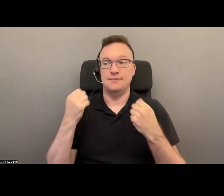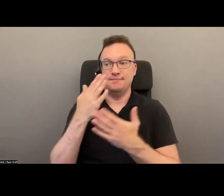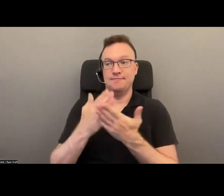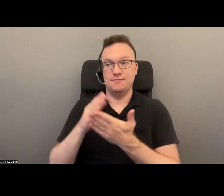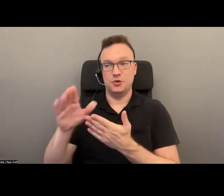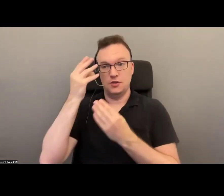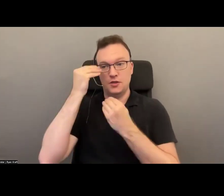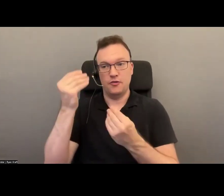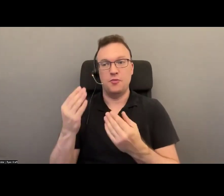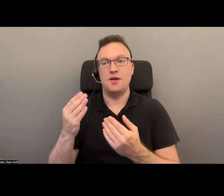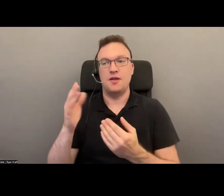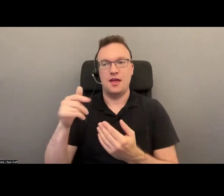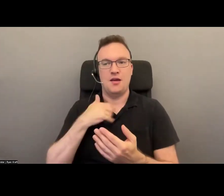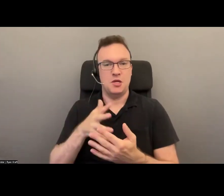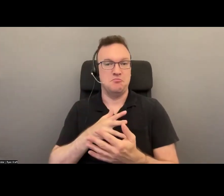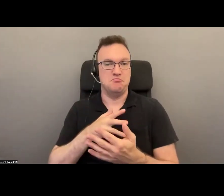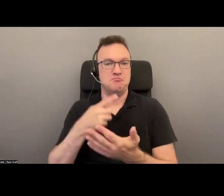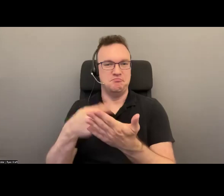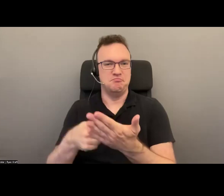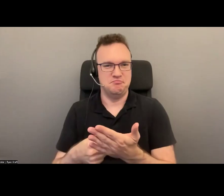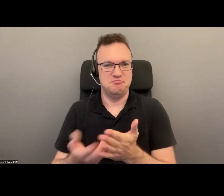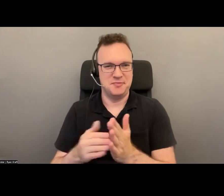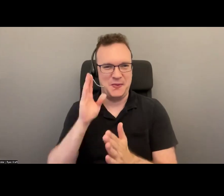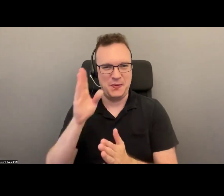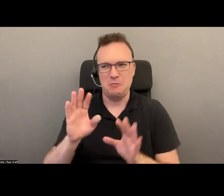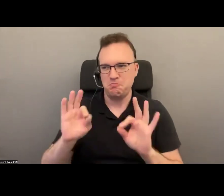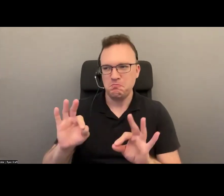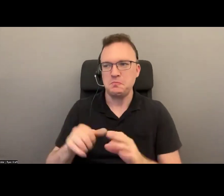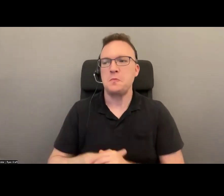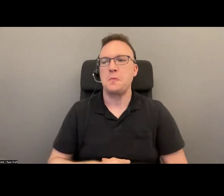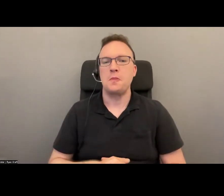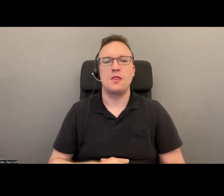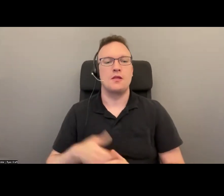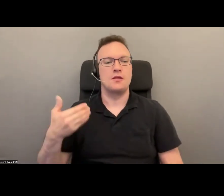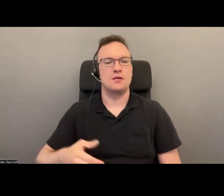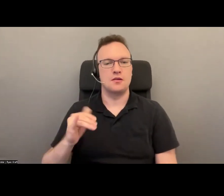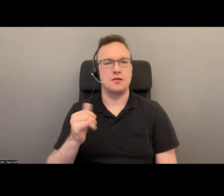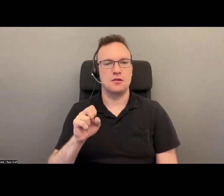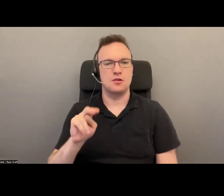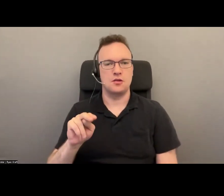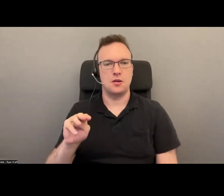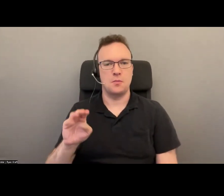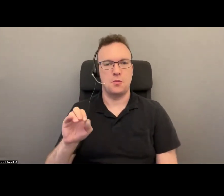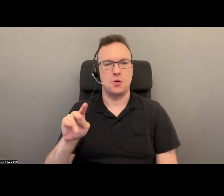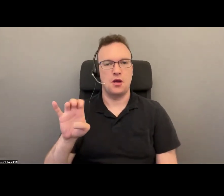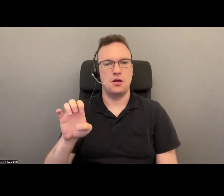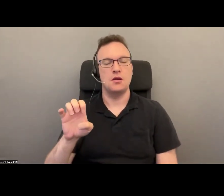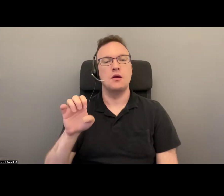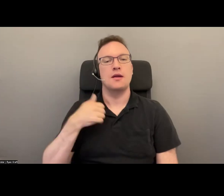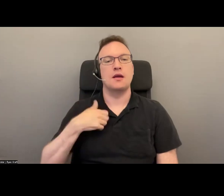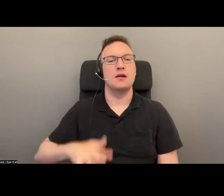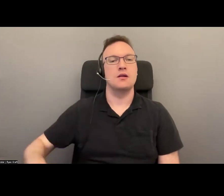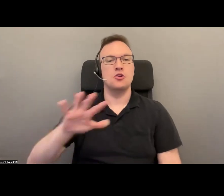is some of the stuff I'm going to follow up with, which is fine. My name is Jason McBride, and I'm the National Partnership Specialist